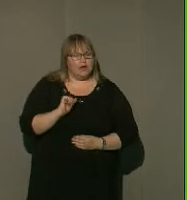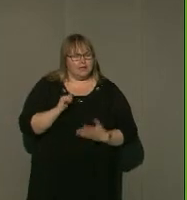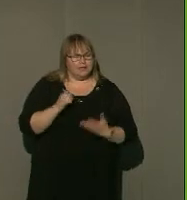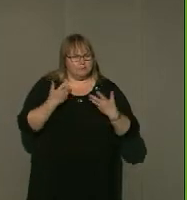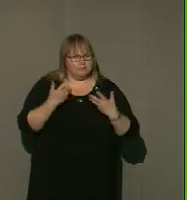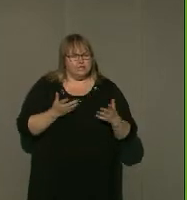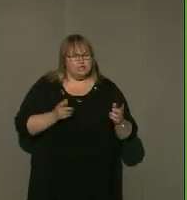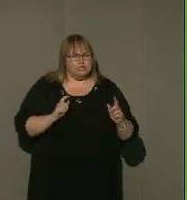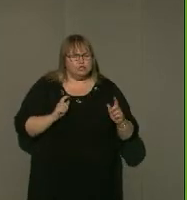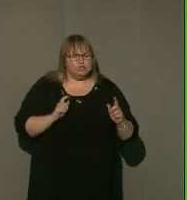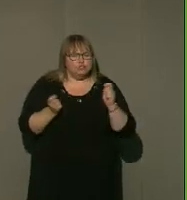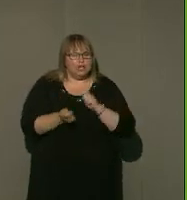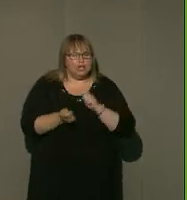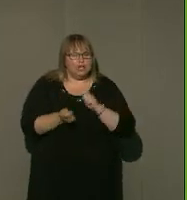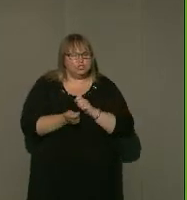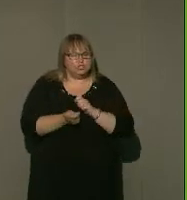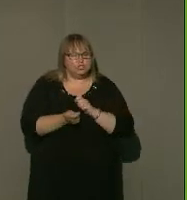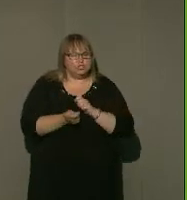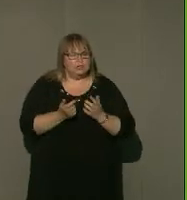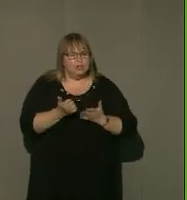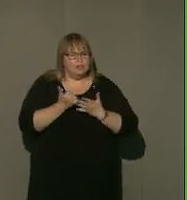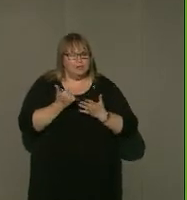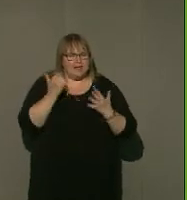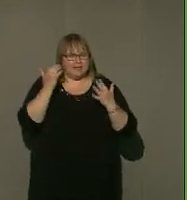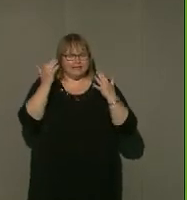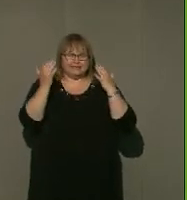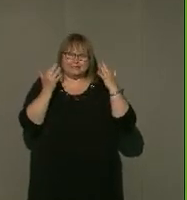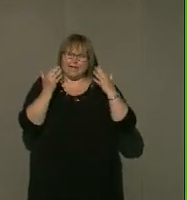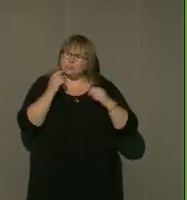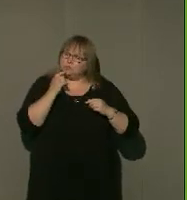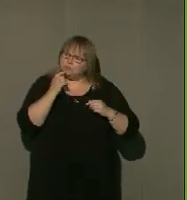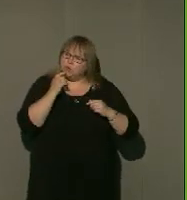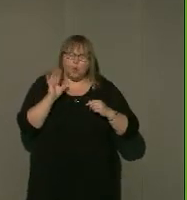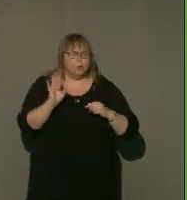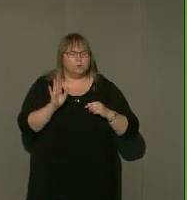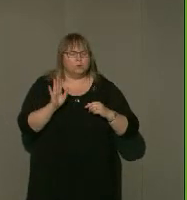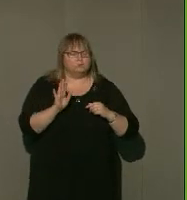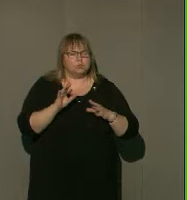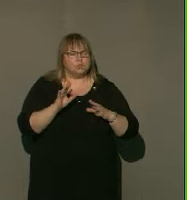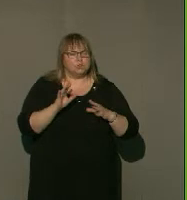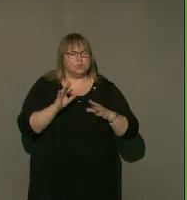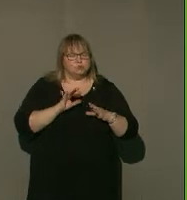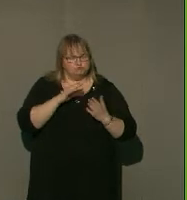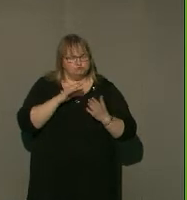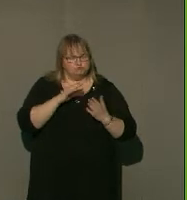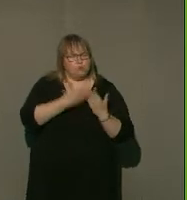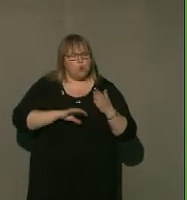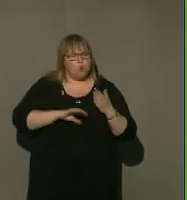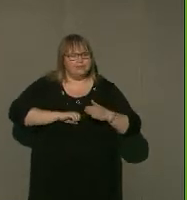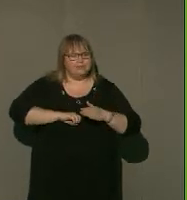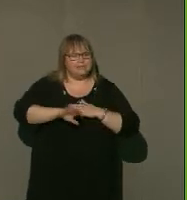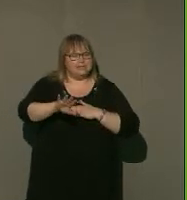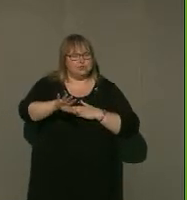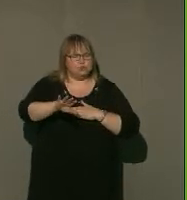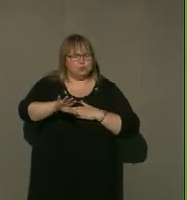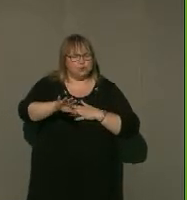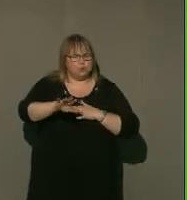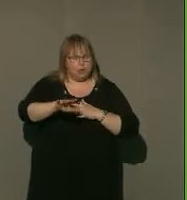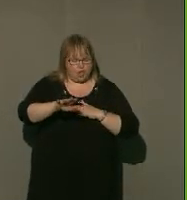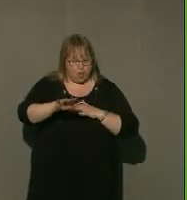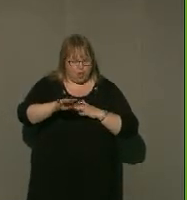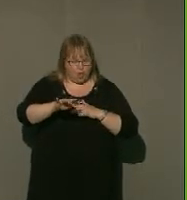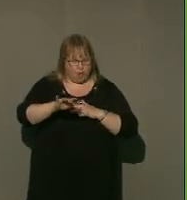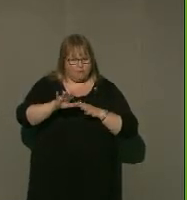changes to help make sense, to extend the report to particularly